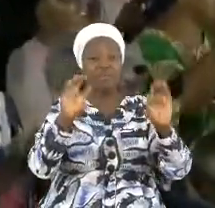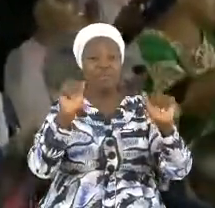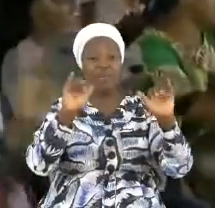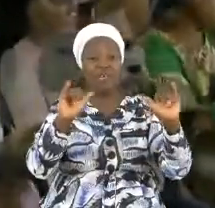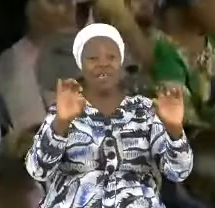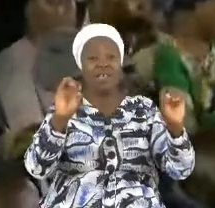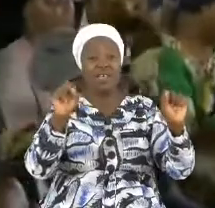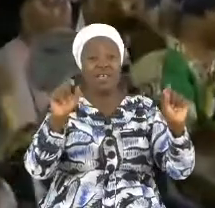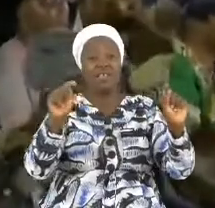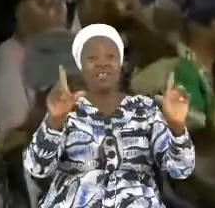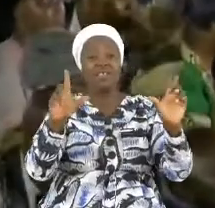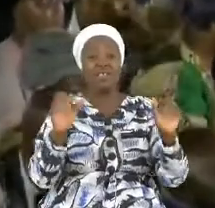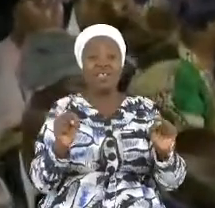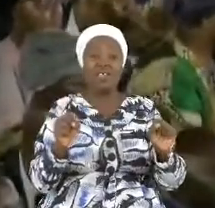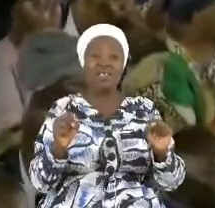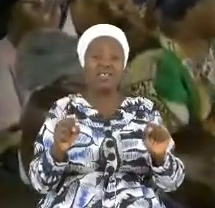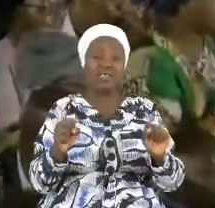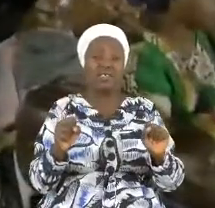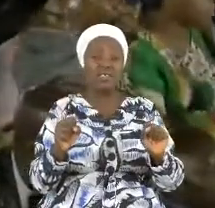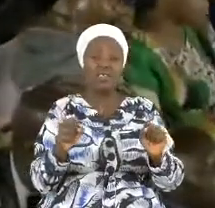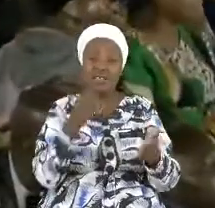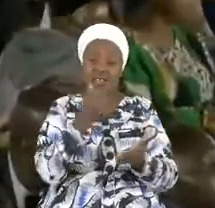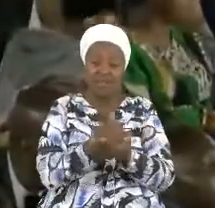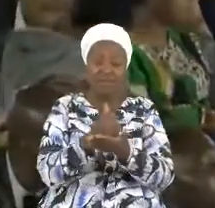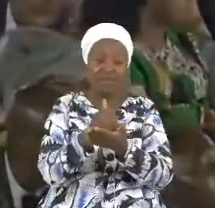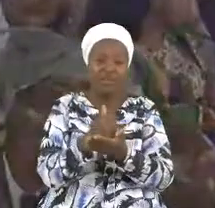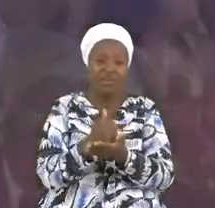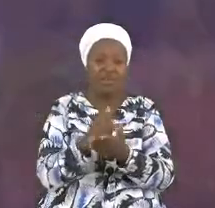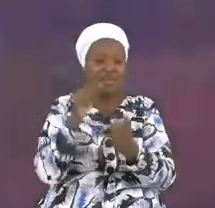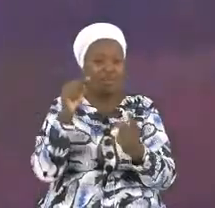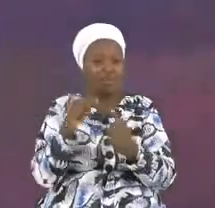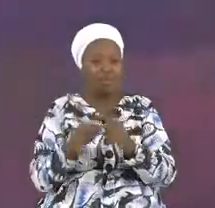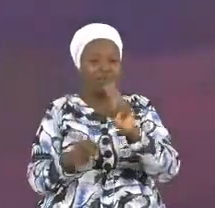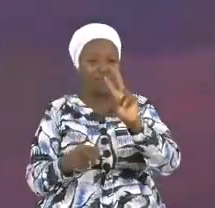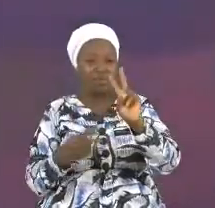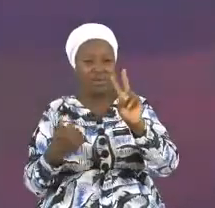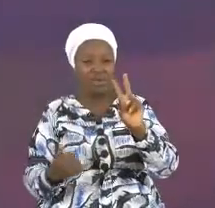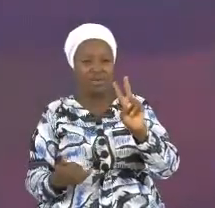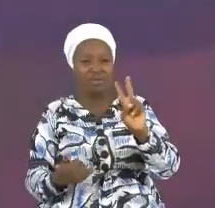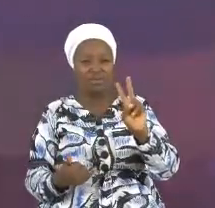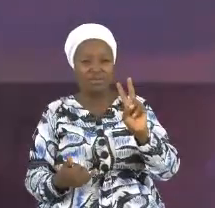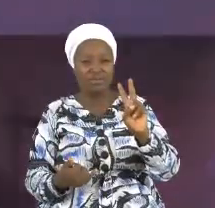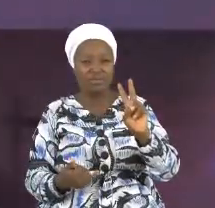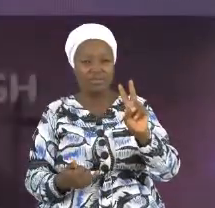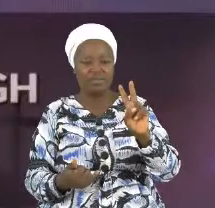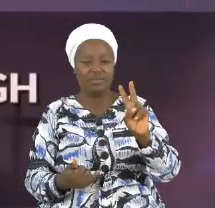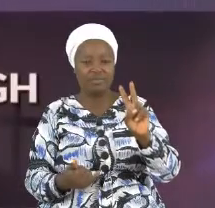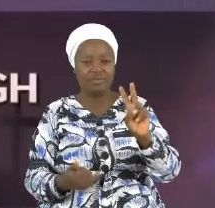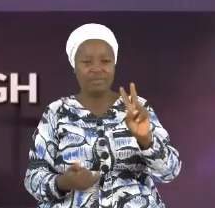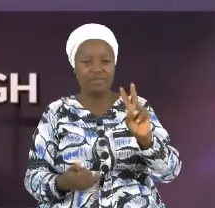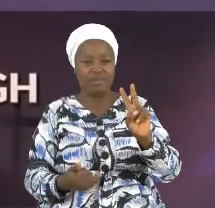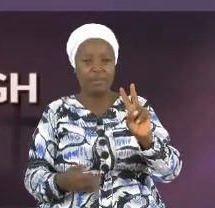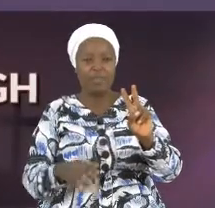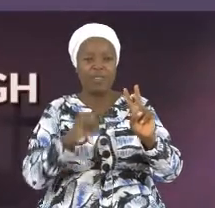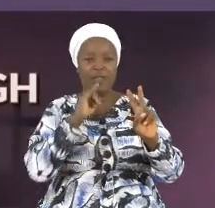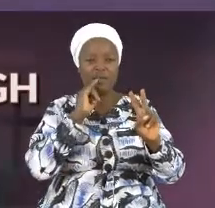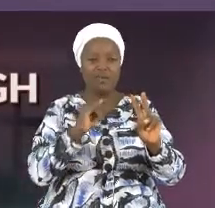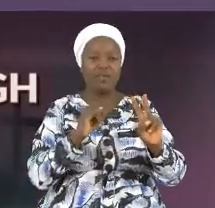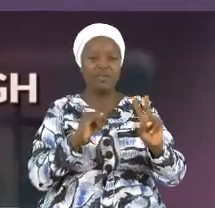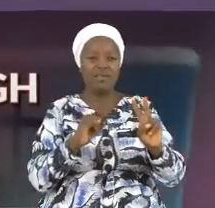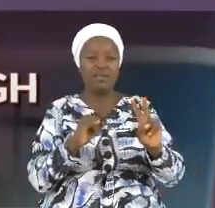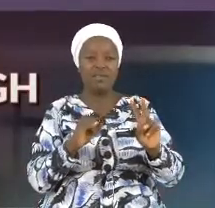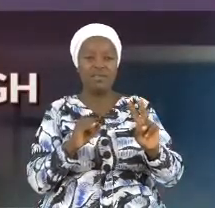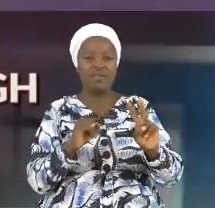Yeah. Point number two now. Point number two, miraculous healing. I